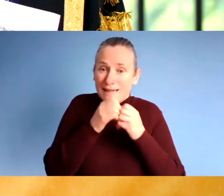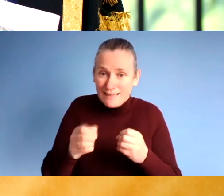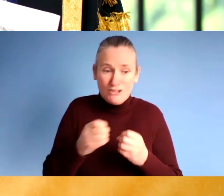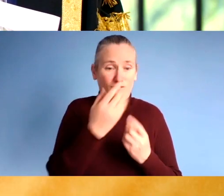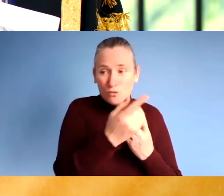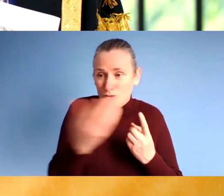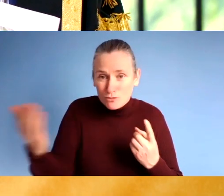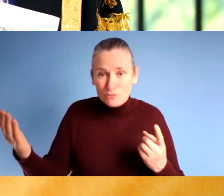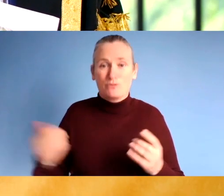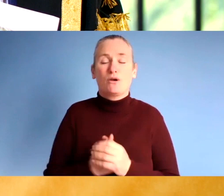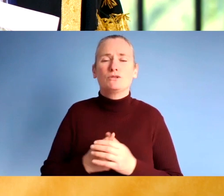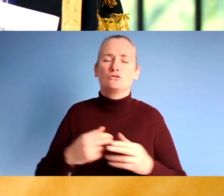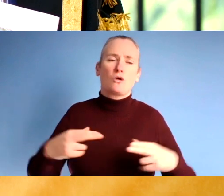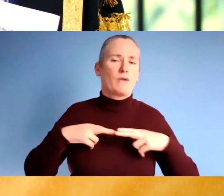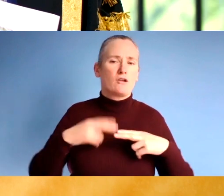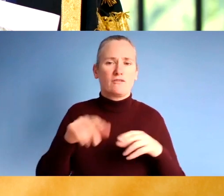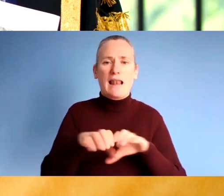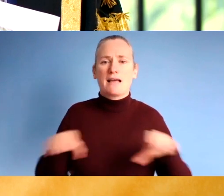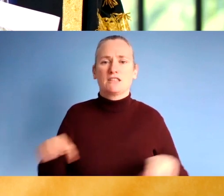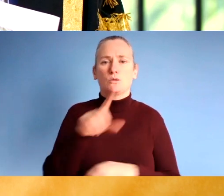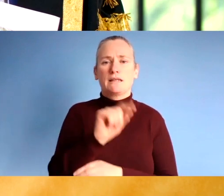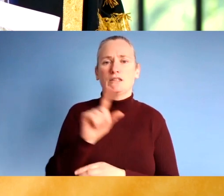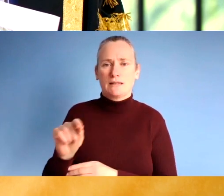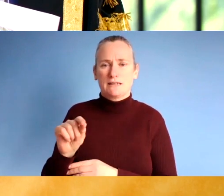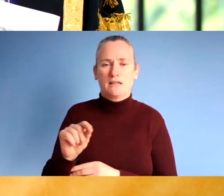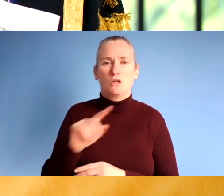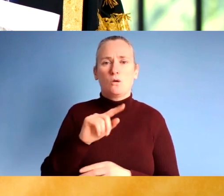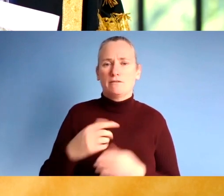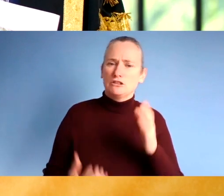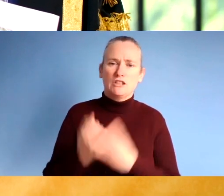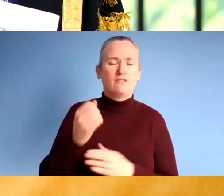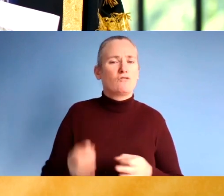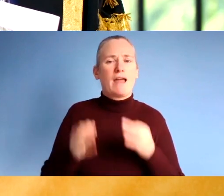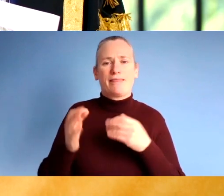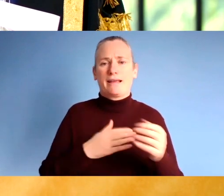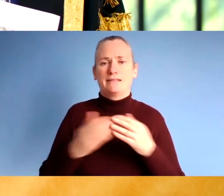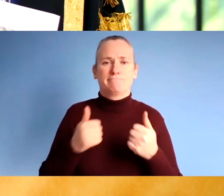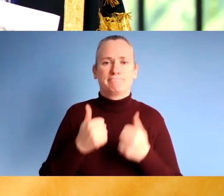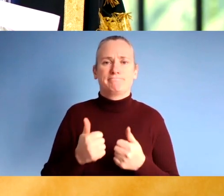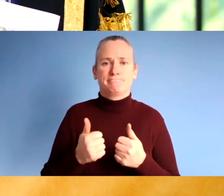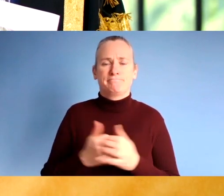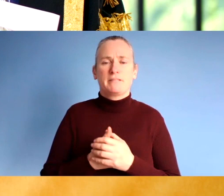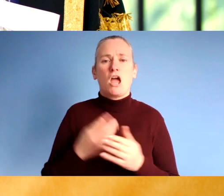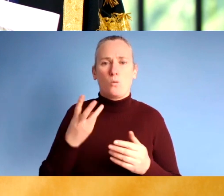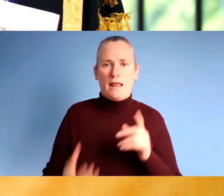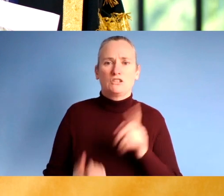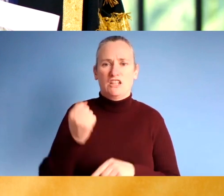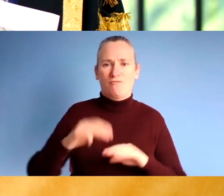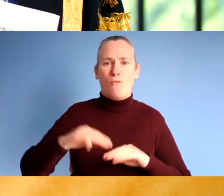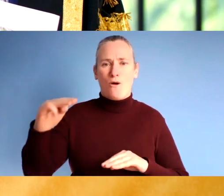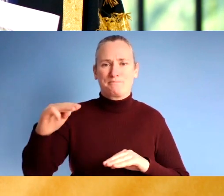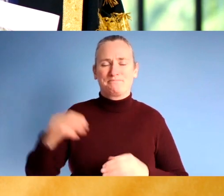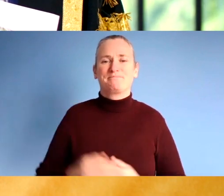each and every one of you. We are so proud of the class of 2020. You have accomplished great things, and you're going to accomplish even